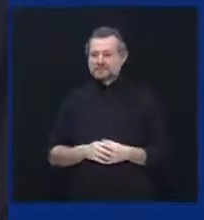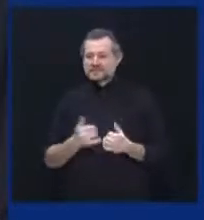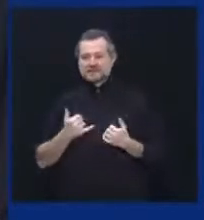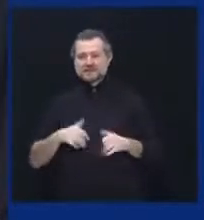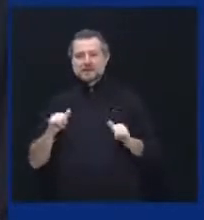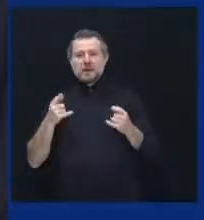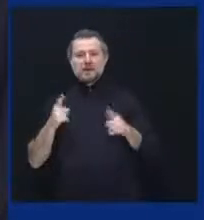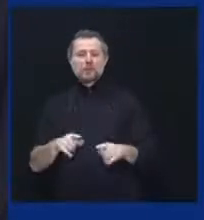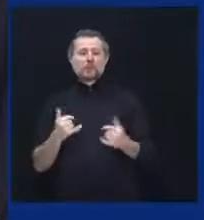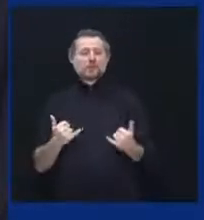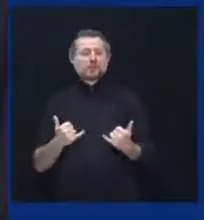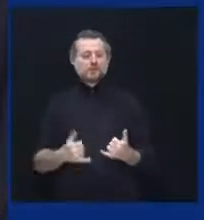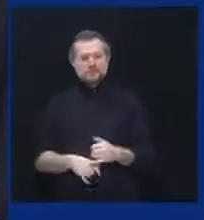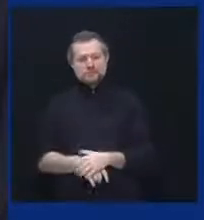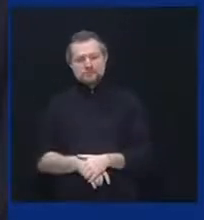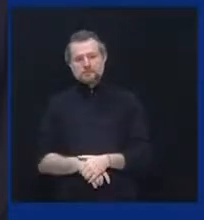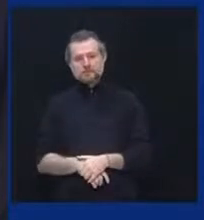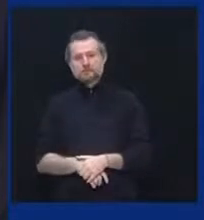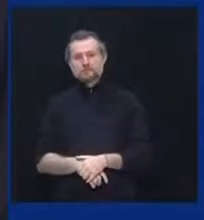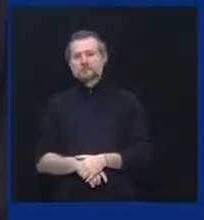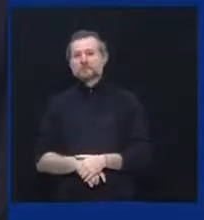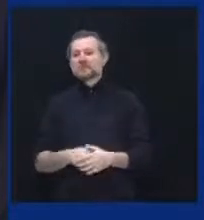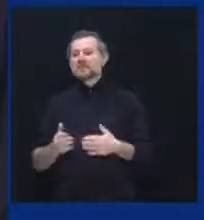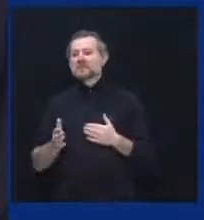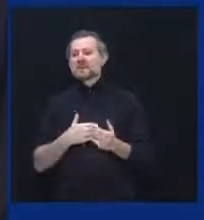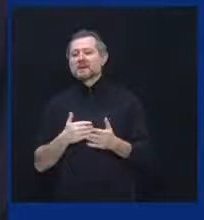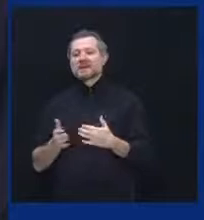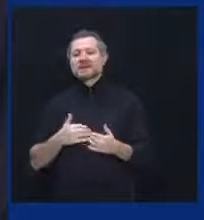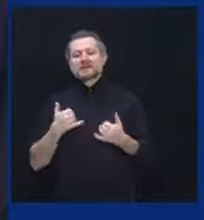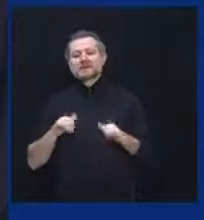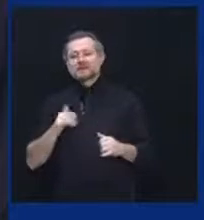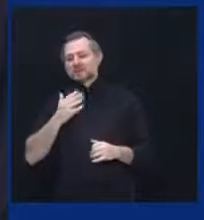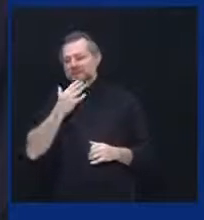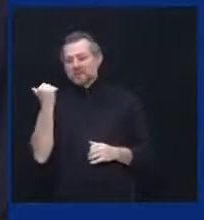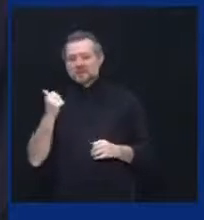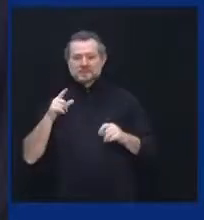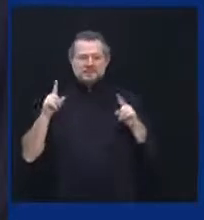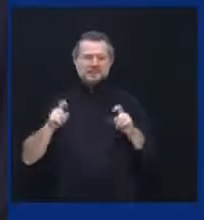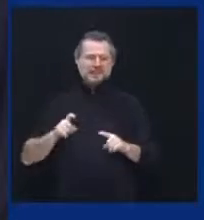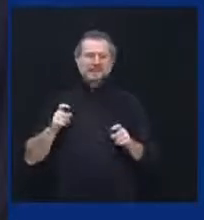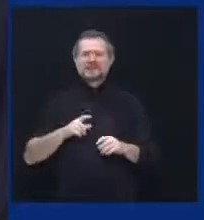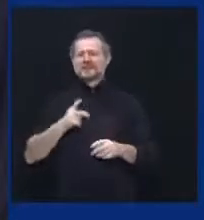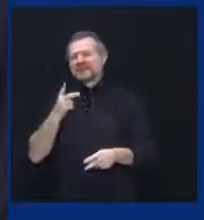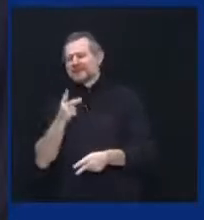today, even with all the testing that we're doing.